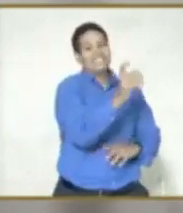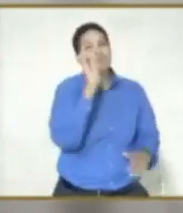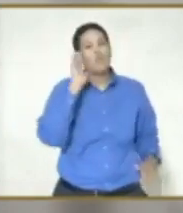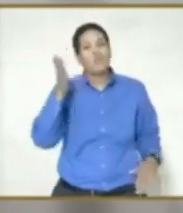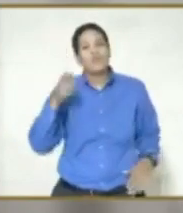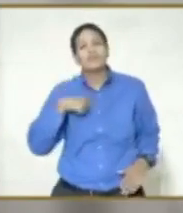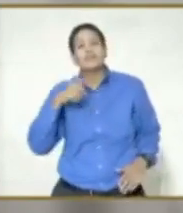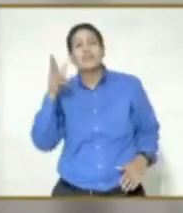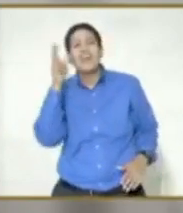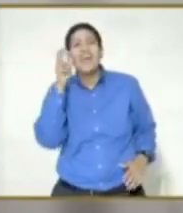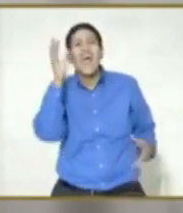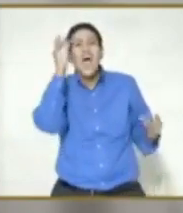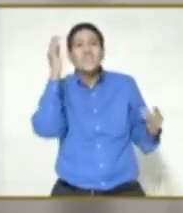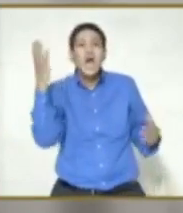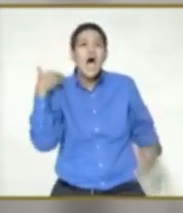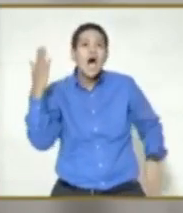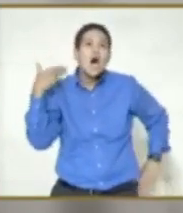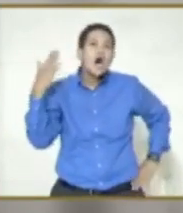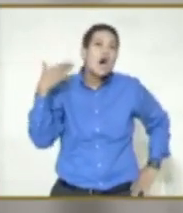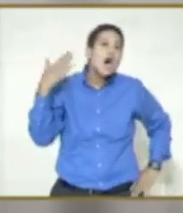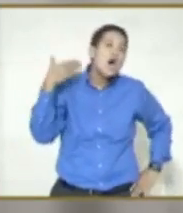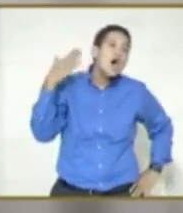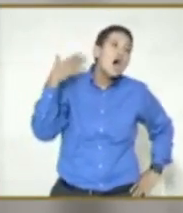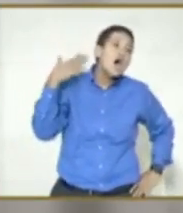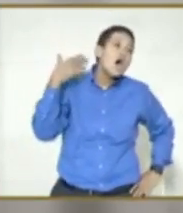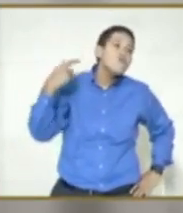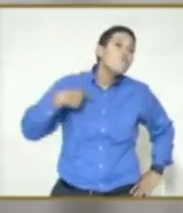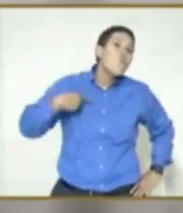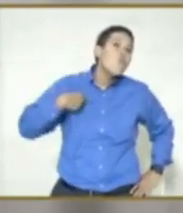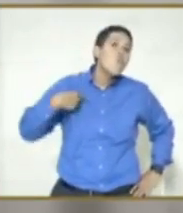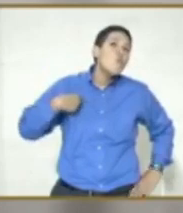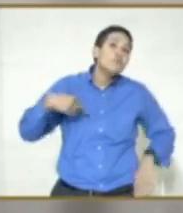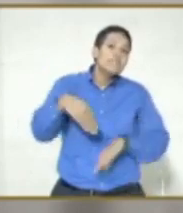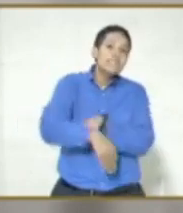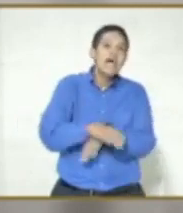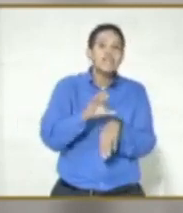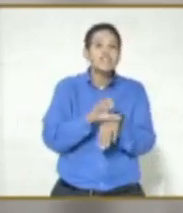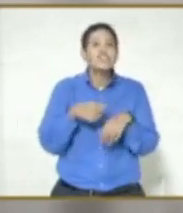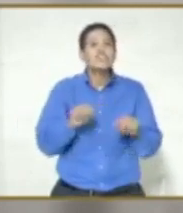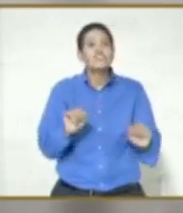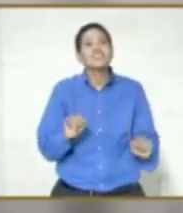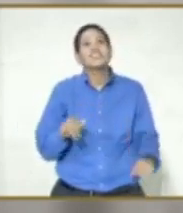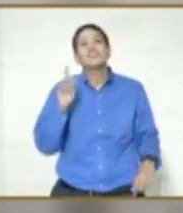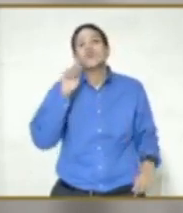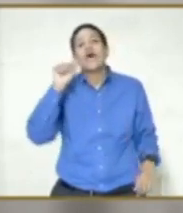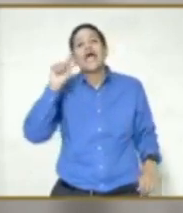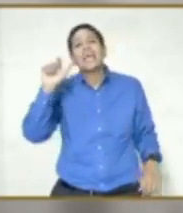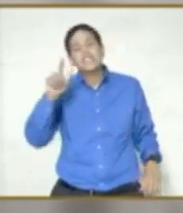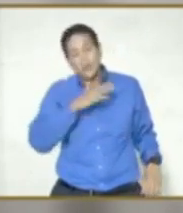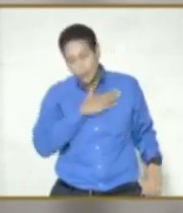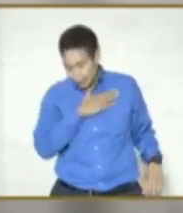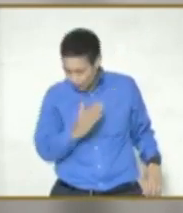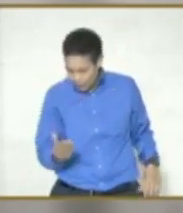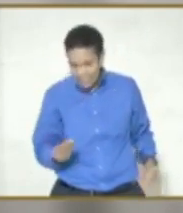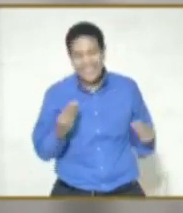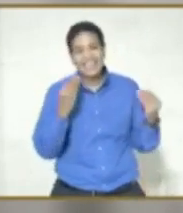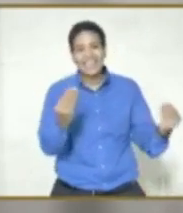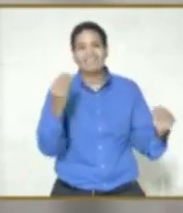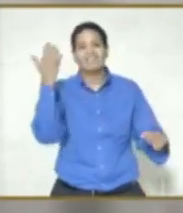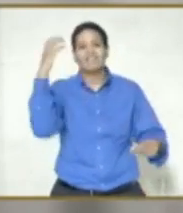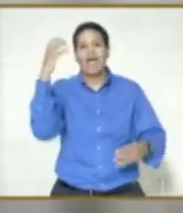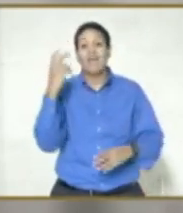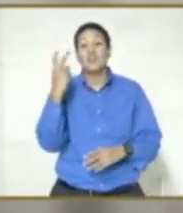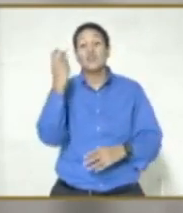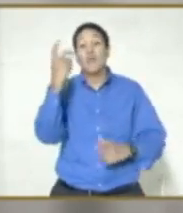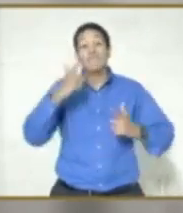about the heat that was present at night at the facility. So ATL has stepped up to the plate, Minister, and also provided